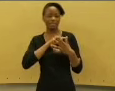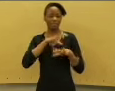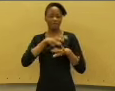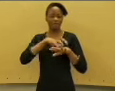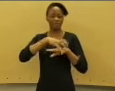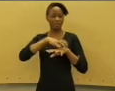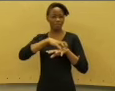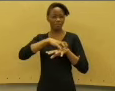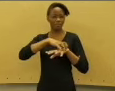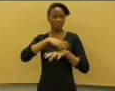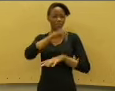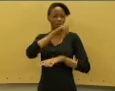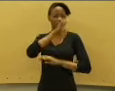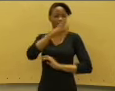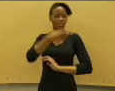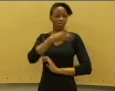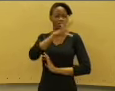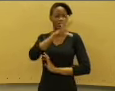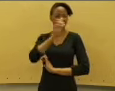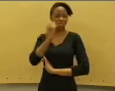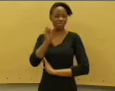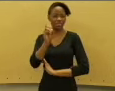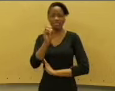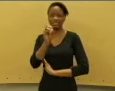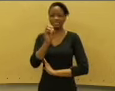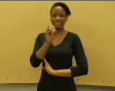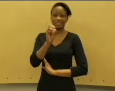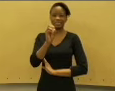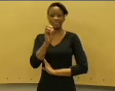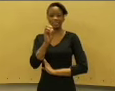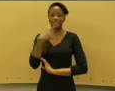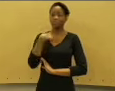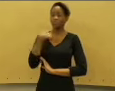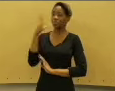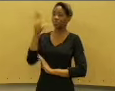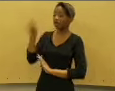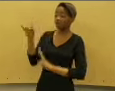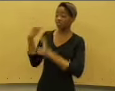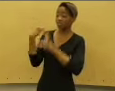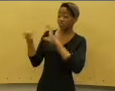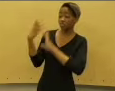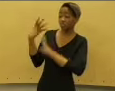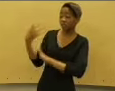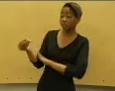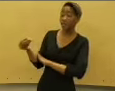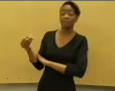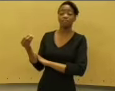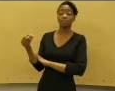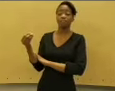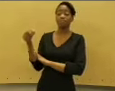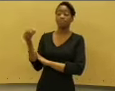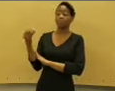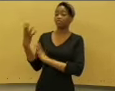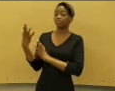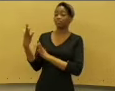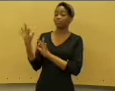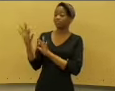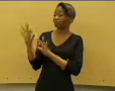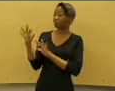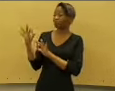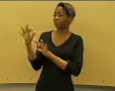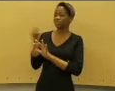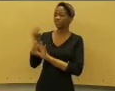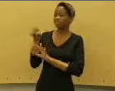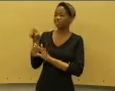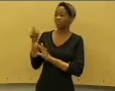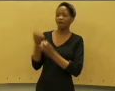vibrator. And I always say to them, do you have a partner? They're like, yeah, they male, do they play PlayStation, whatever, yeah. How much are they spending on that